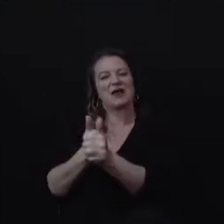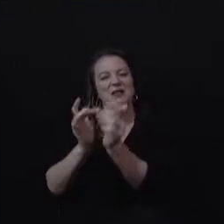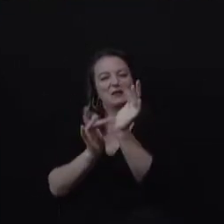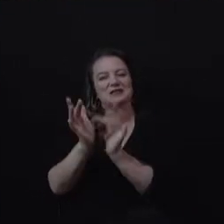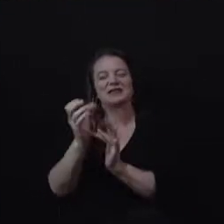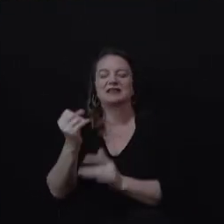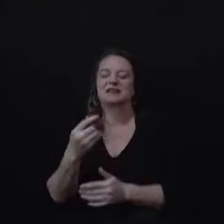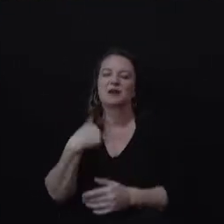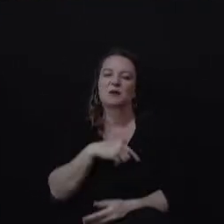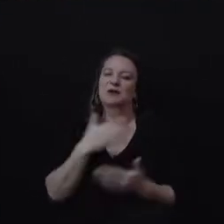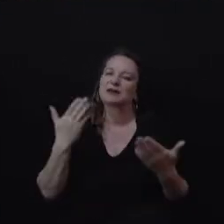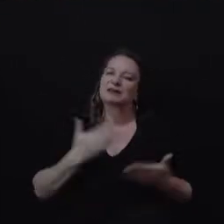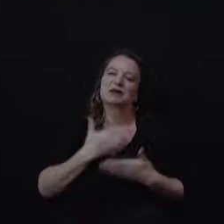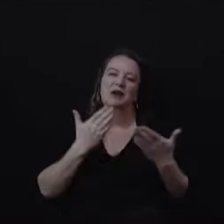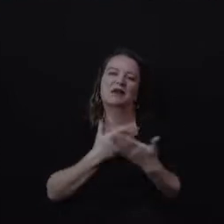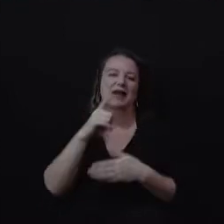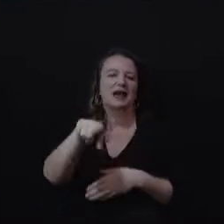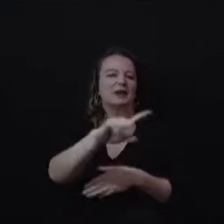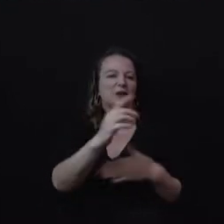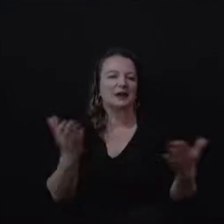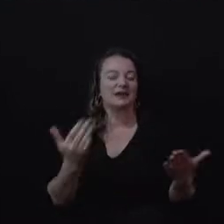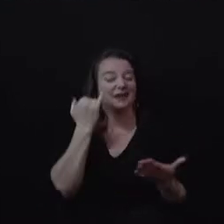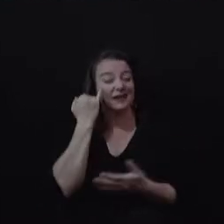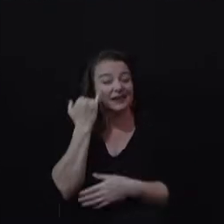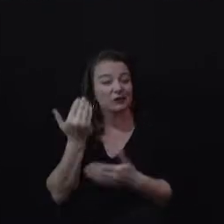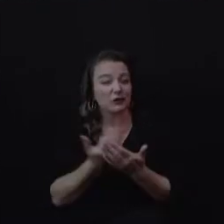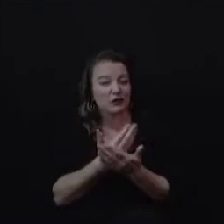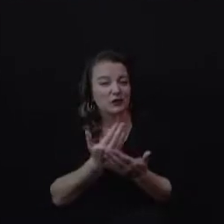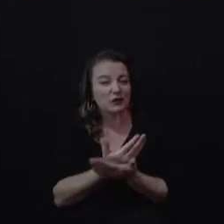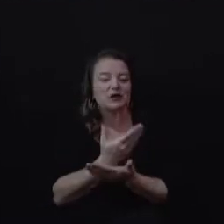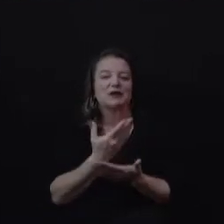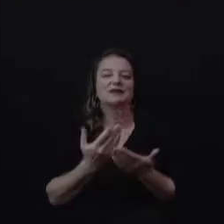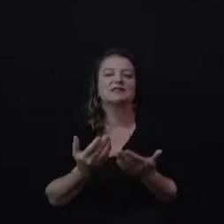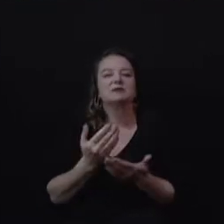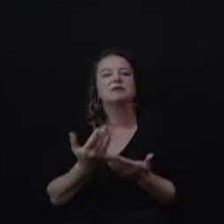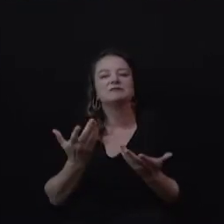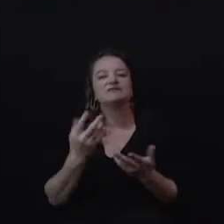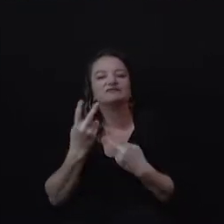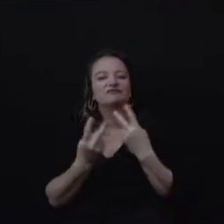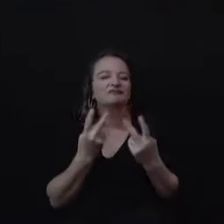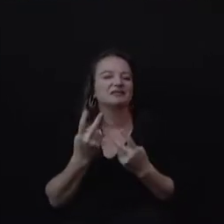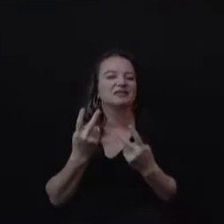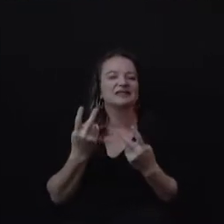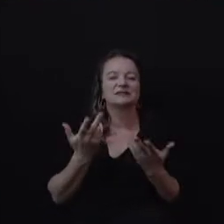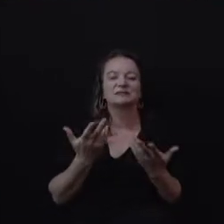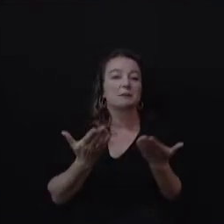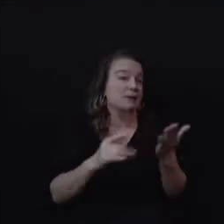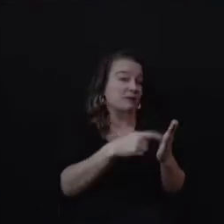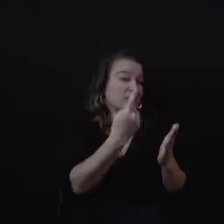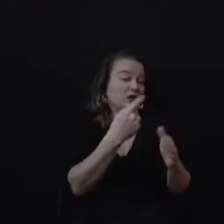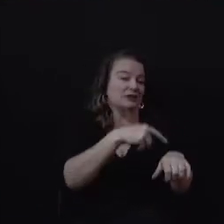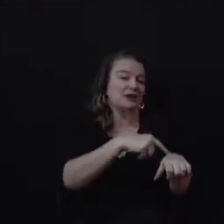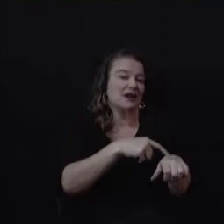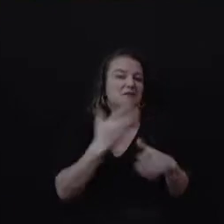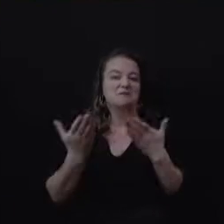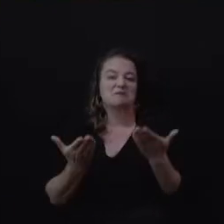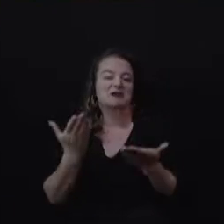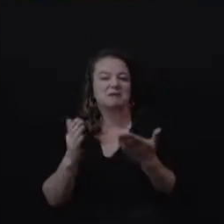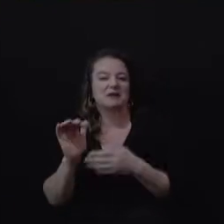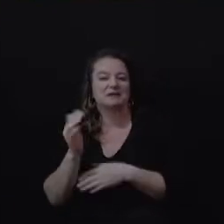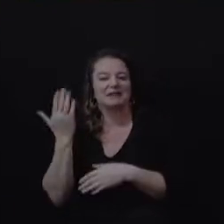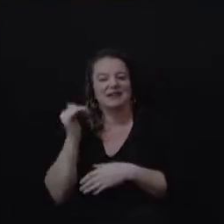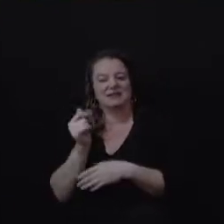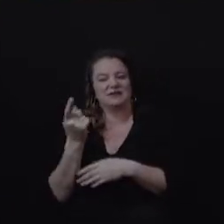so glad you're here. If you're new with us and you've been checking us out for this is your first time or the last couple of